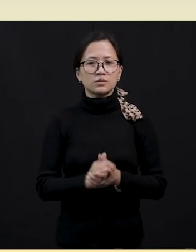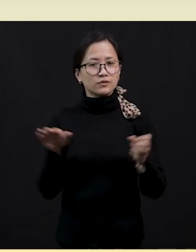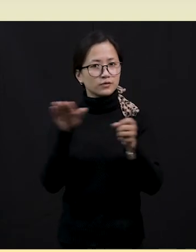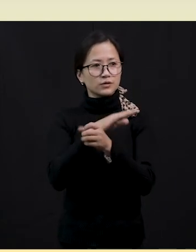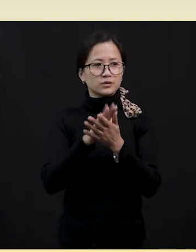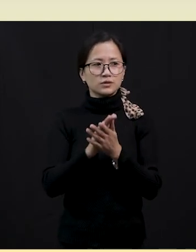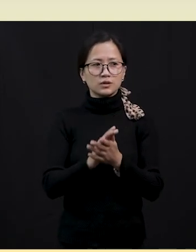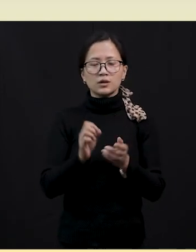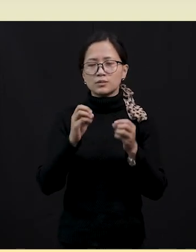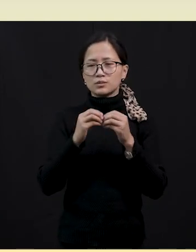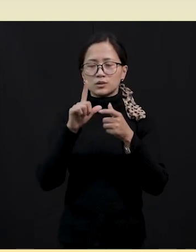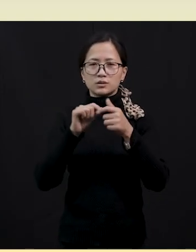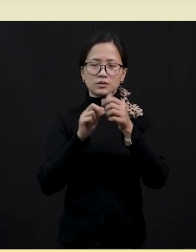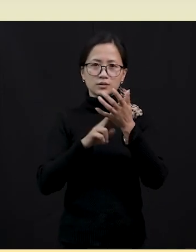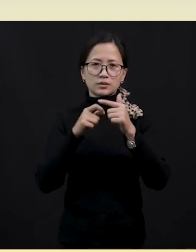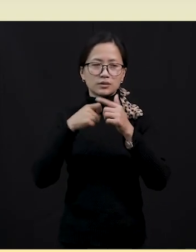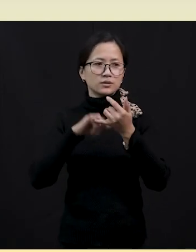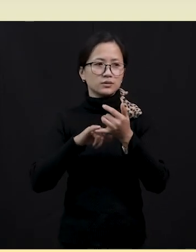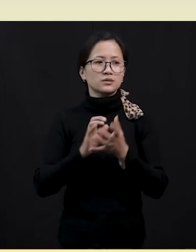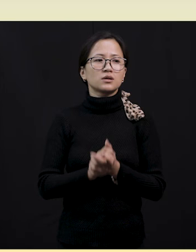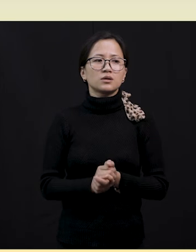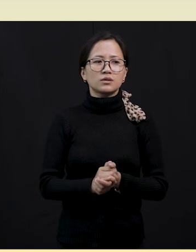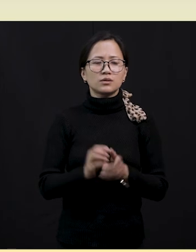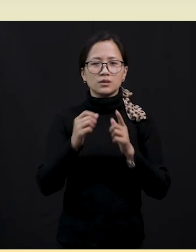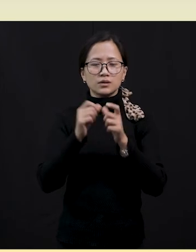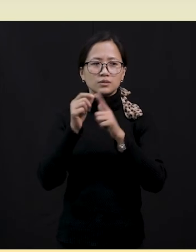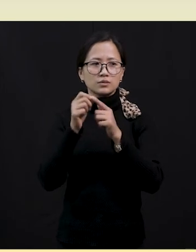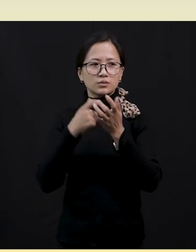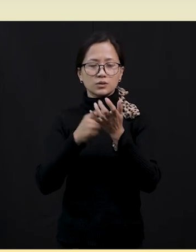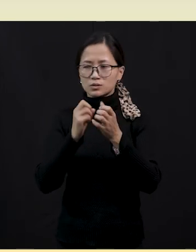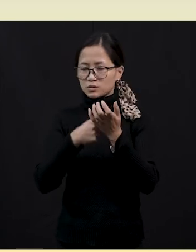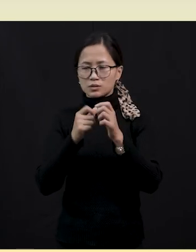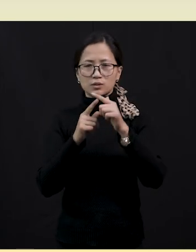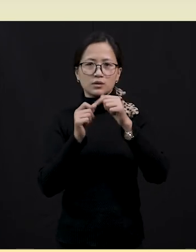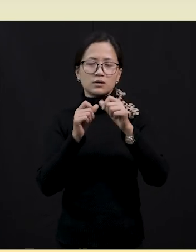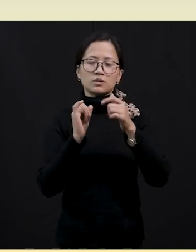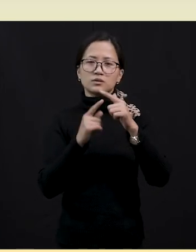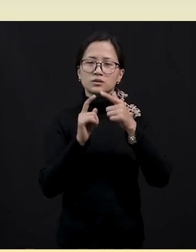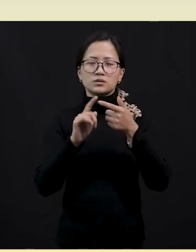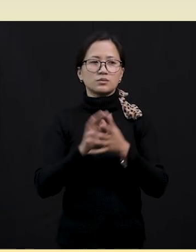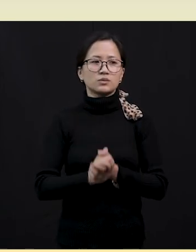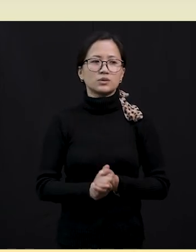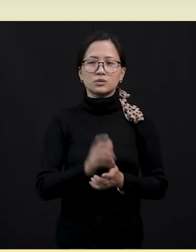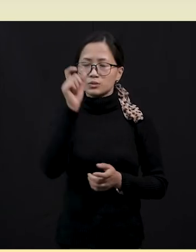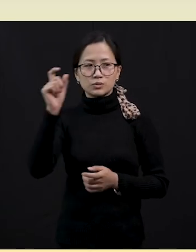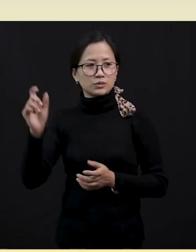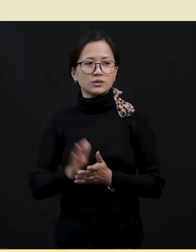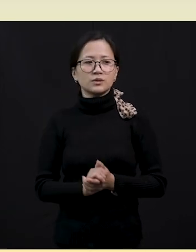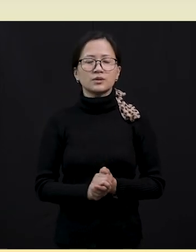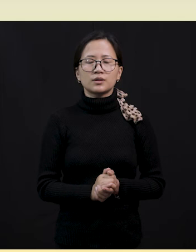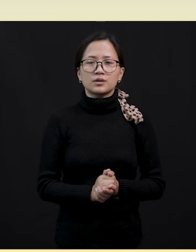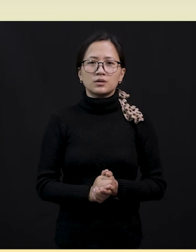the blanks with appropriate words. So the words are already there in the sentence for you in the